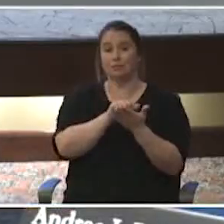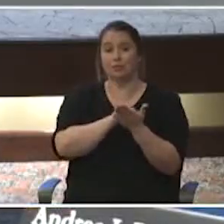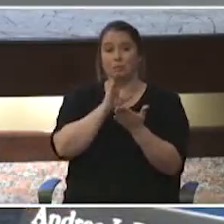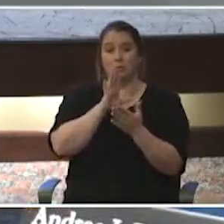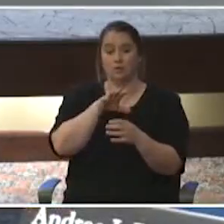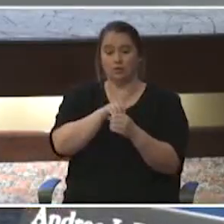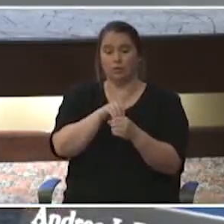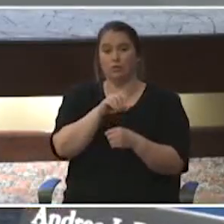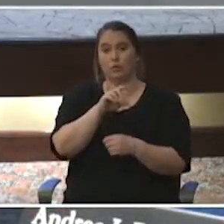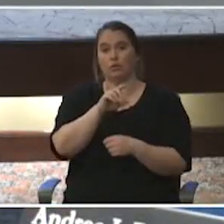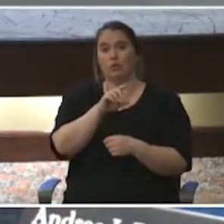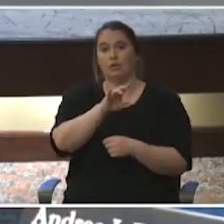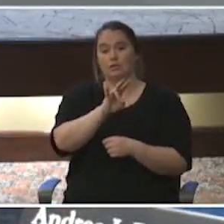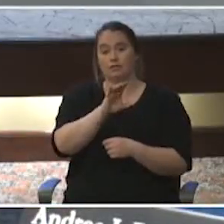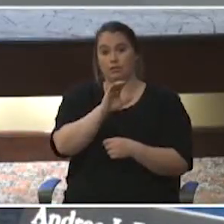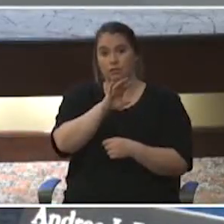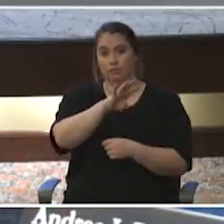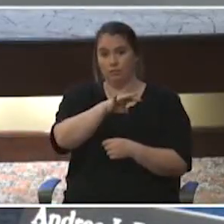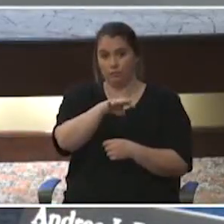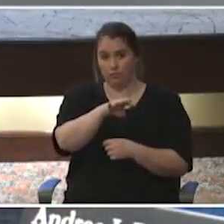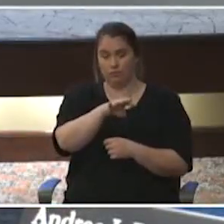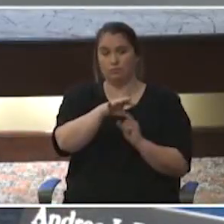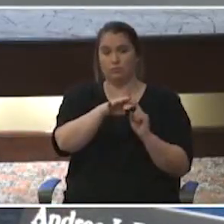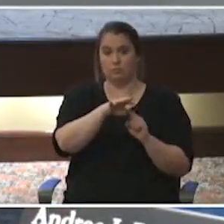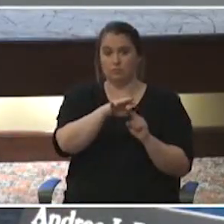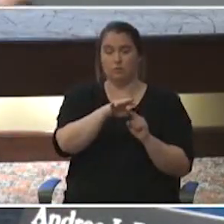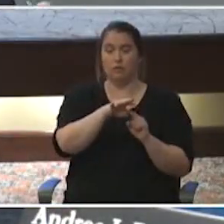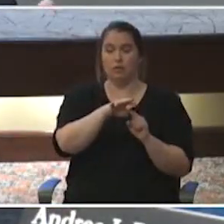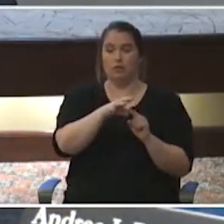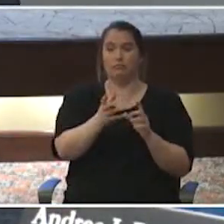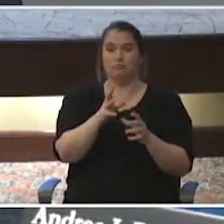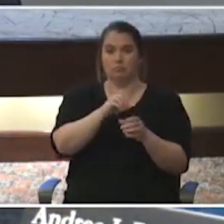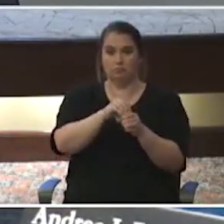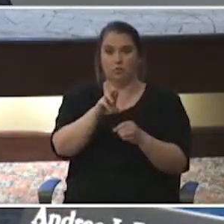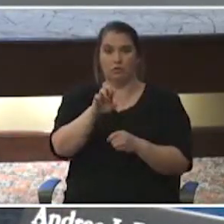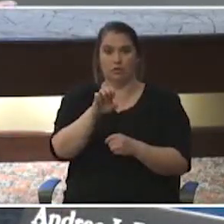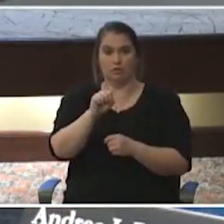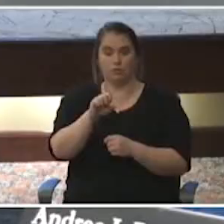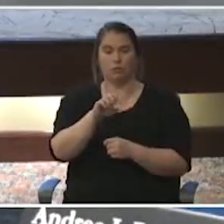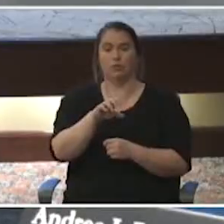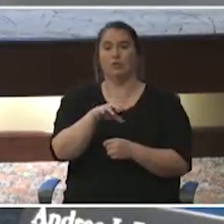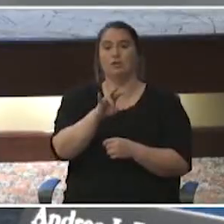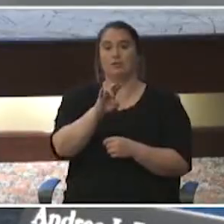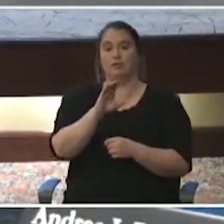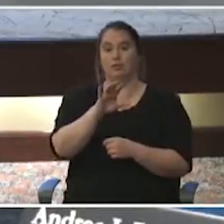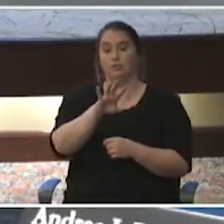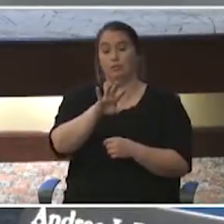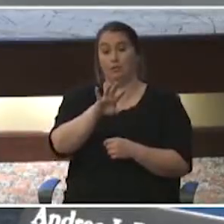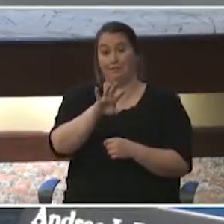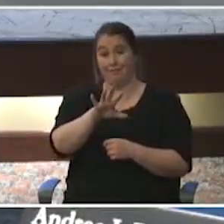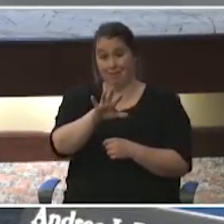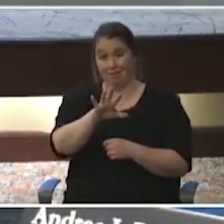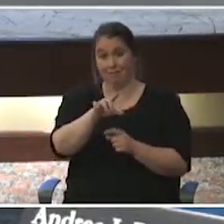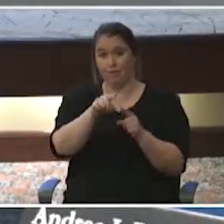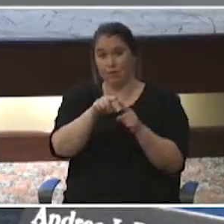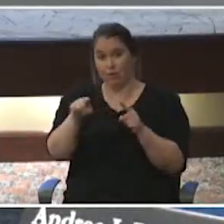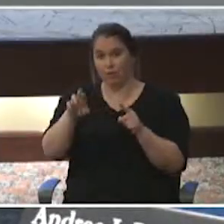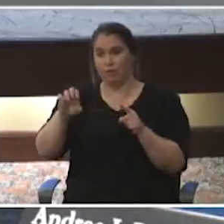item 2025-744, which is the minutes, and also then the resolutions 2025-745 through resolution